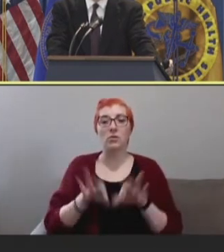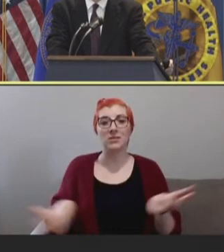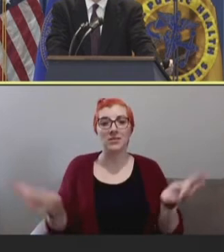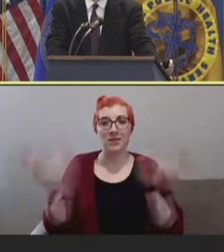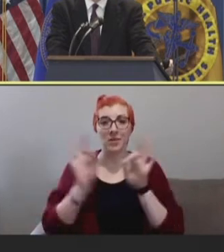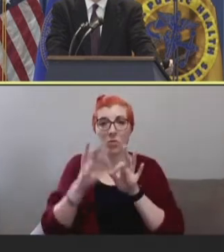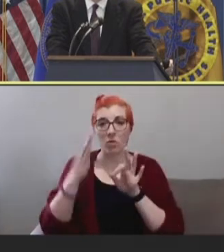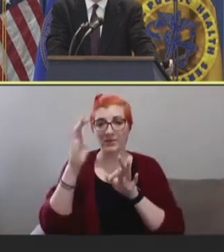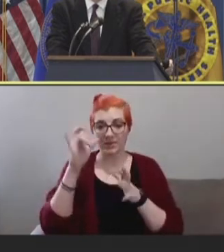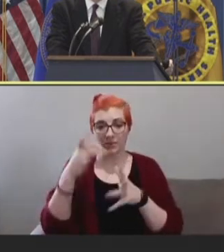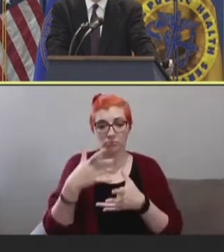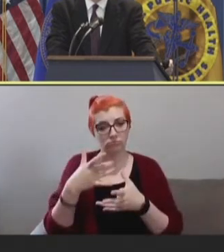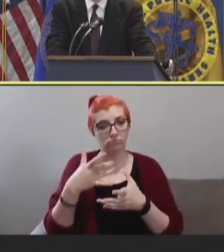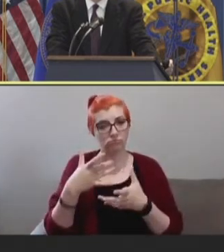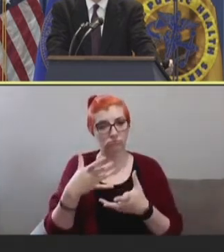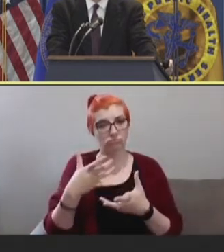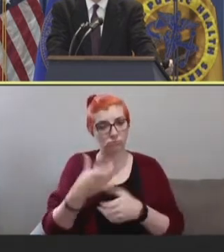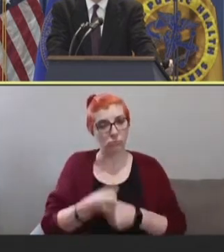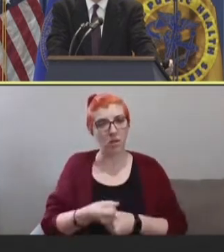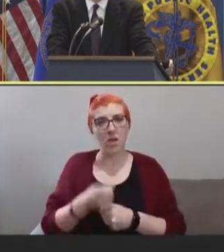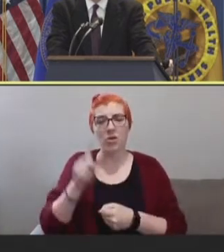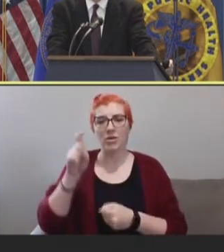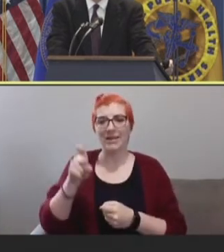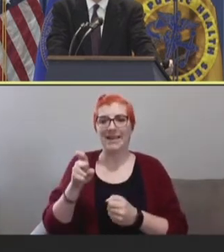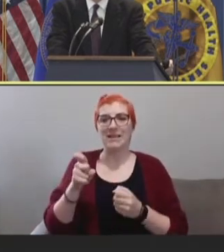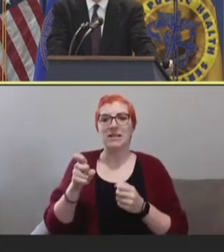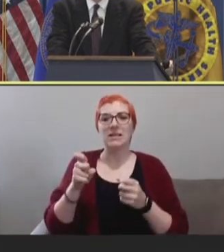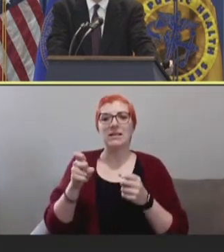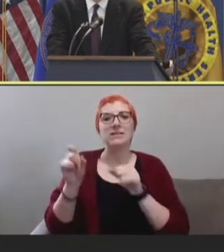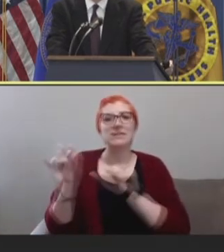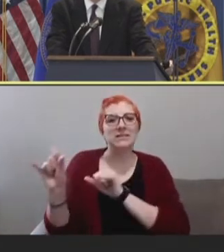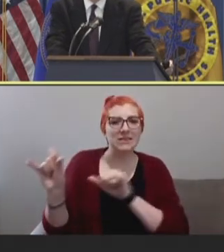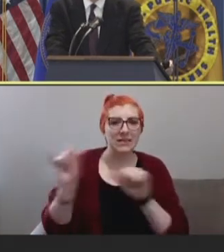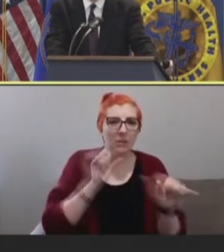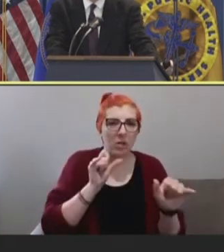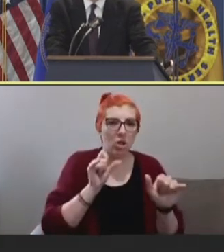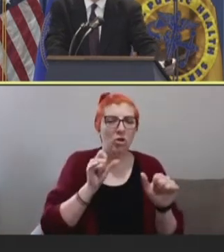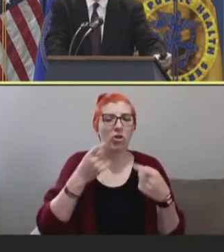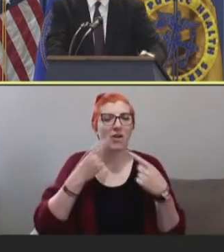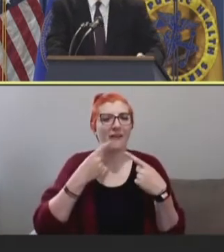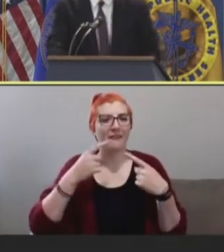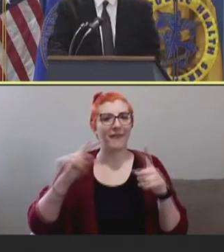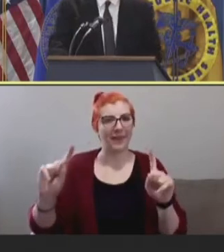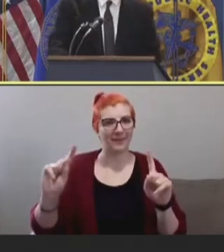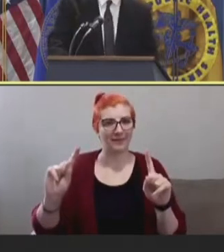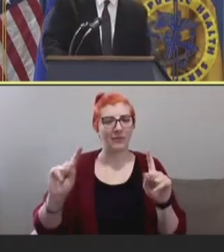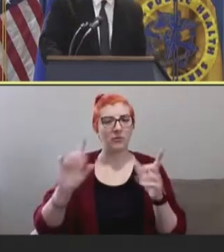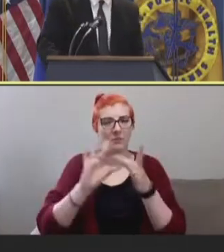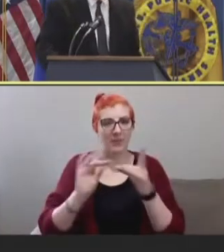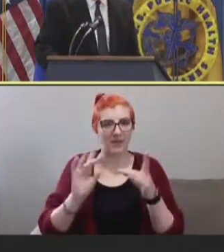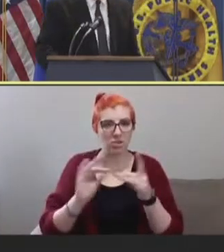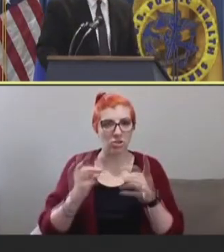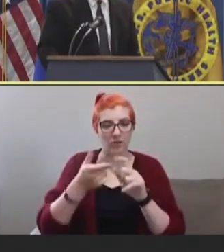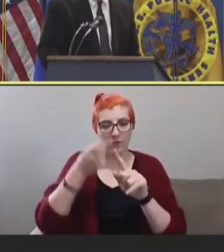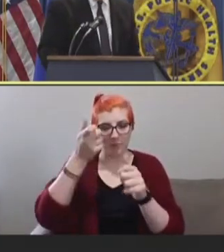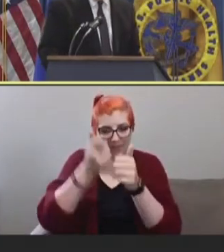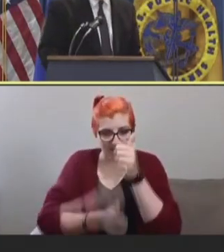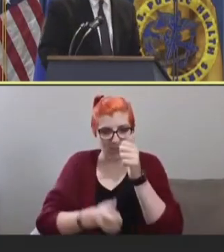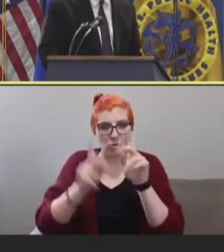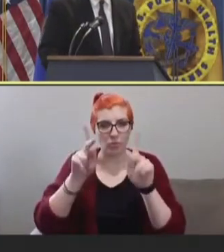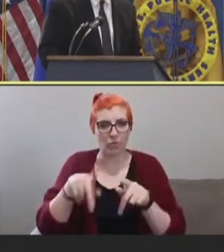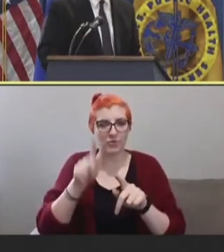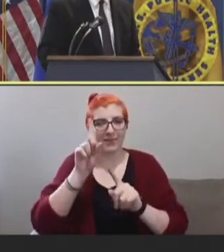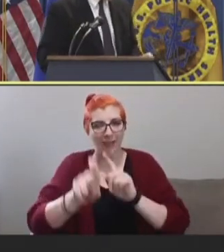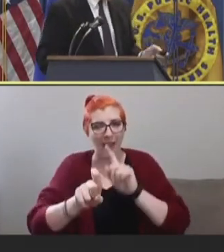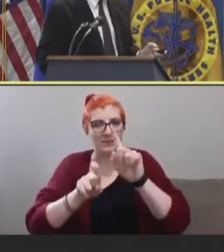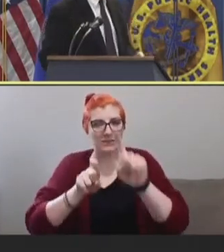is that they get similar effective messaging and information from every single person they ask. We need to make sure we're all on the same page with